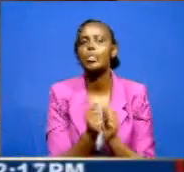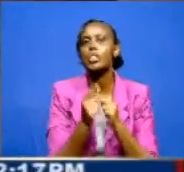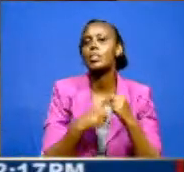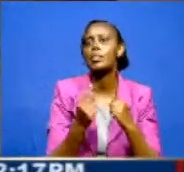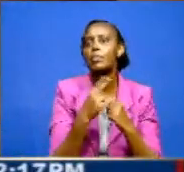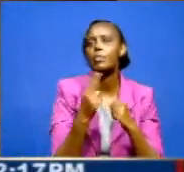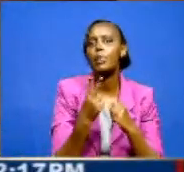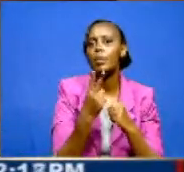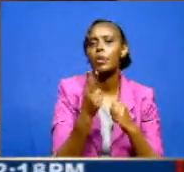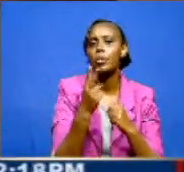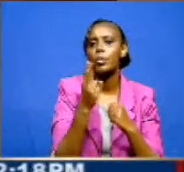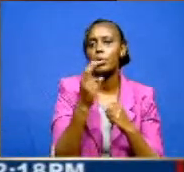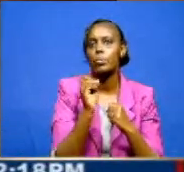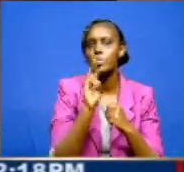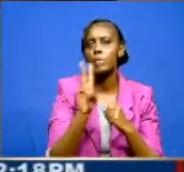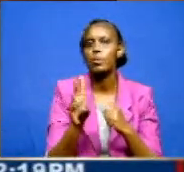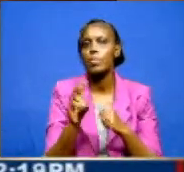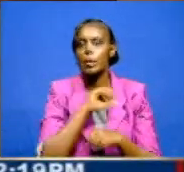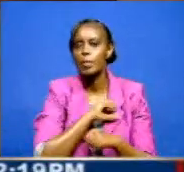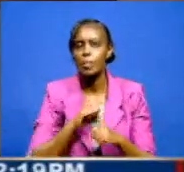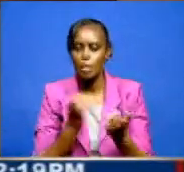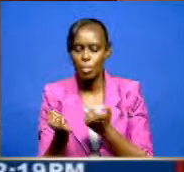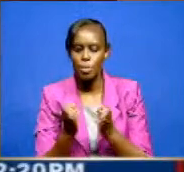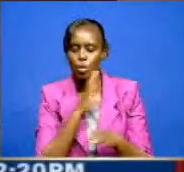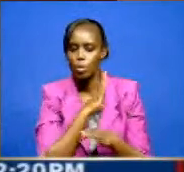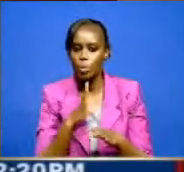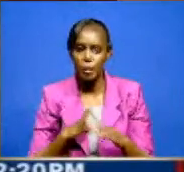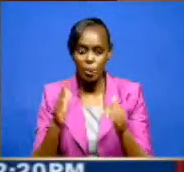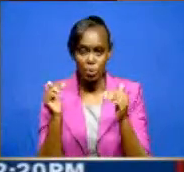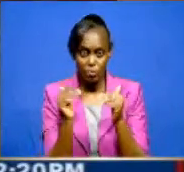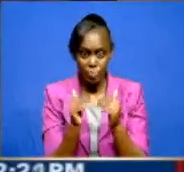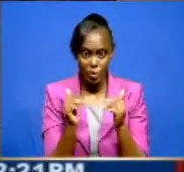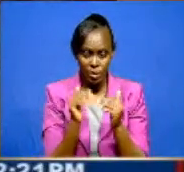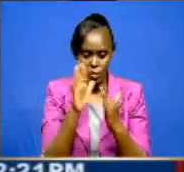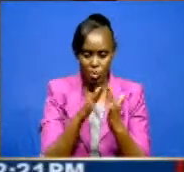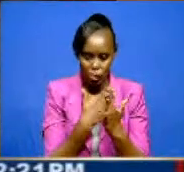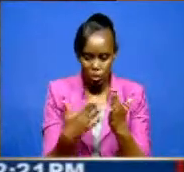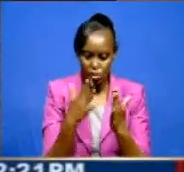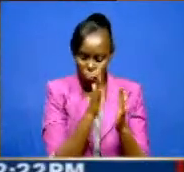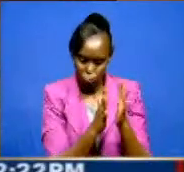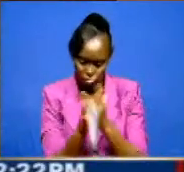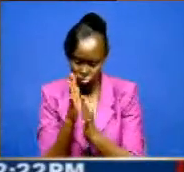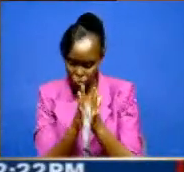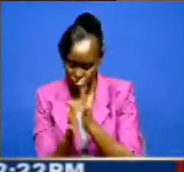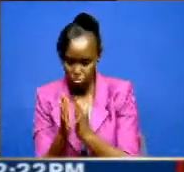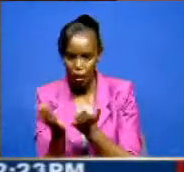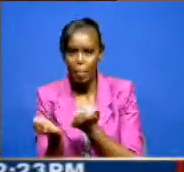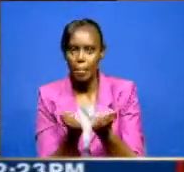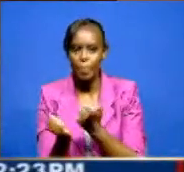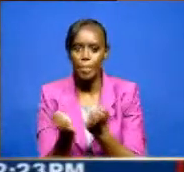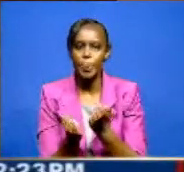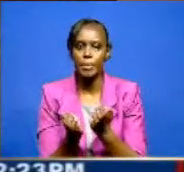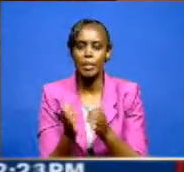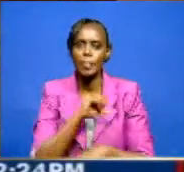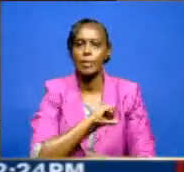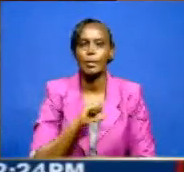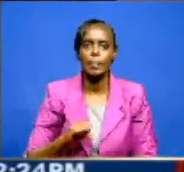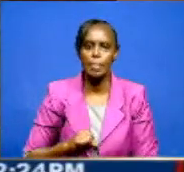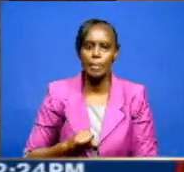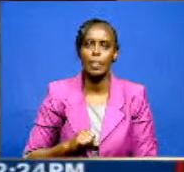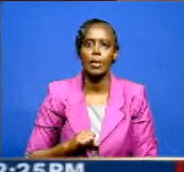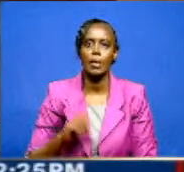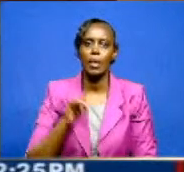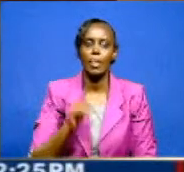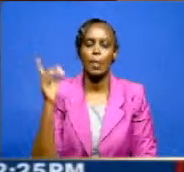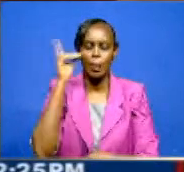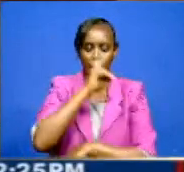February 2021, the Senate Business Committee will meet to schedule the business of the Senate. On that day,